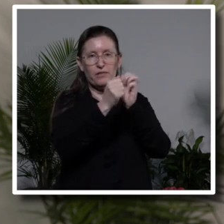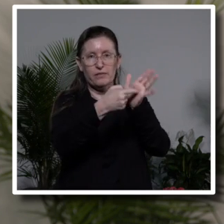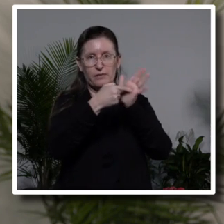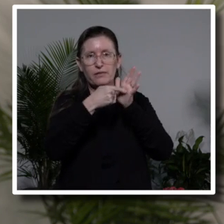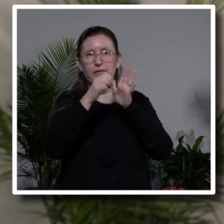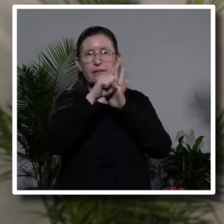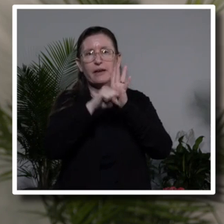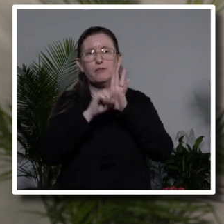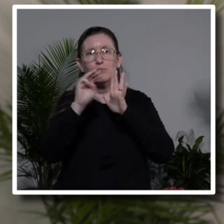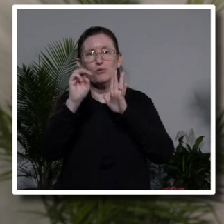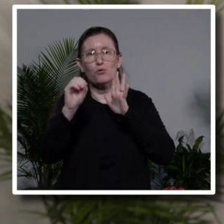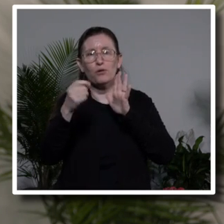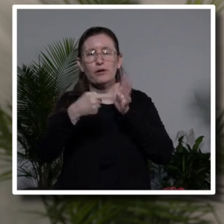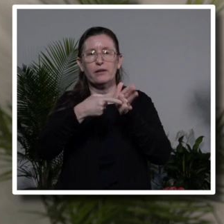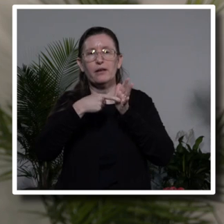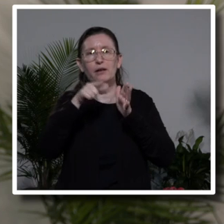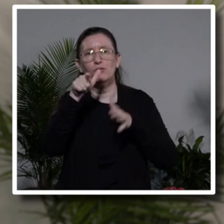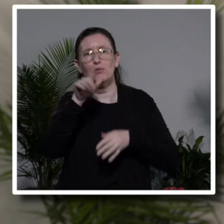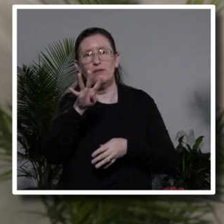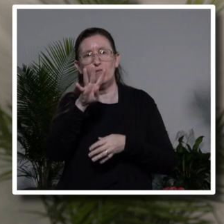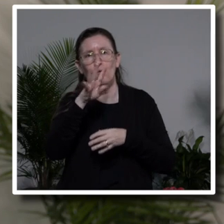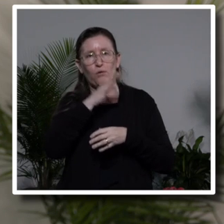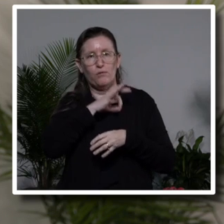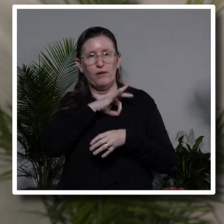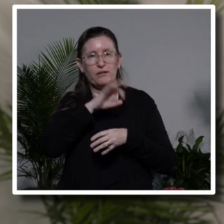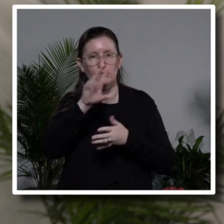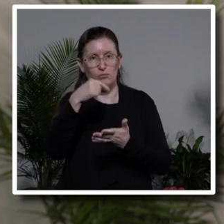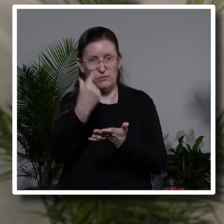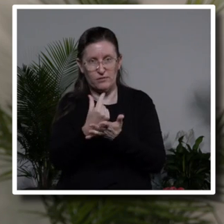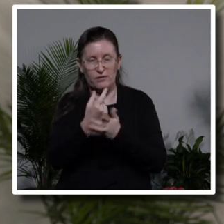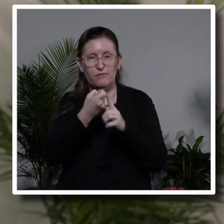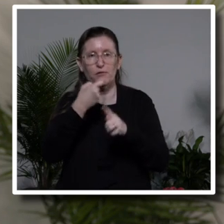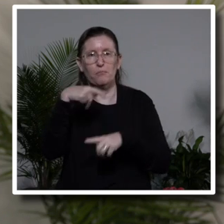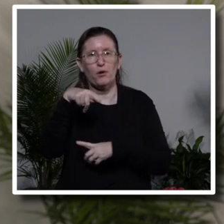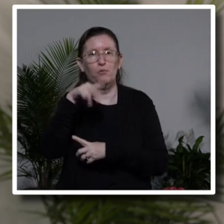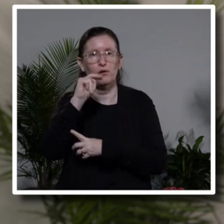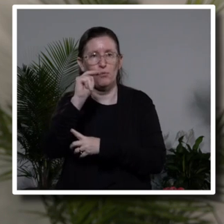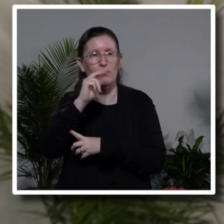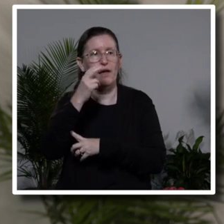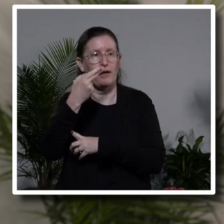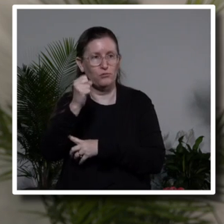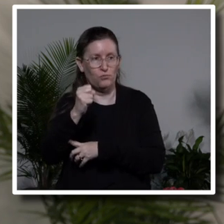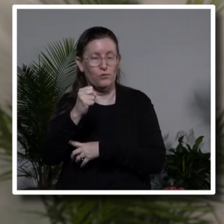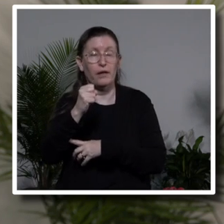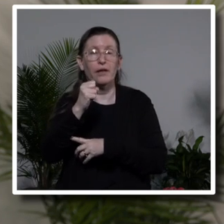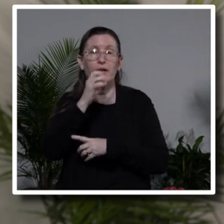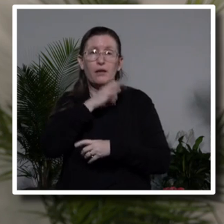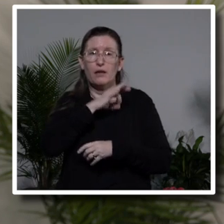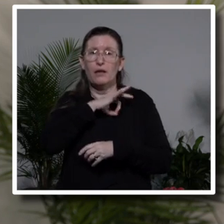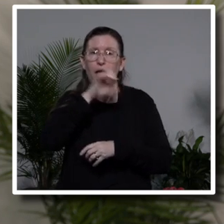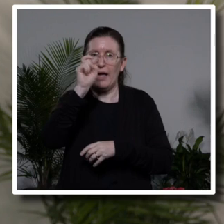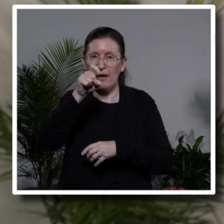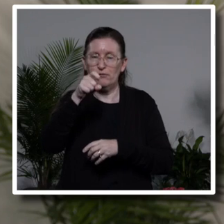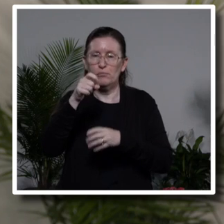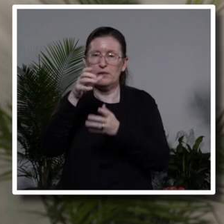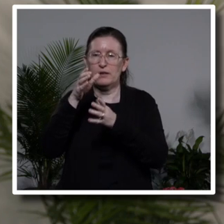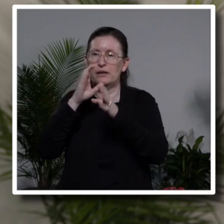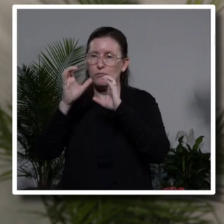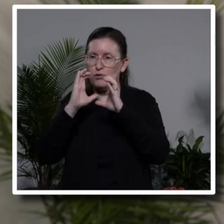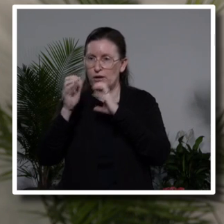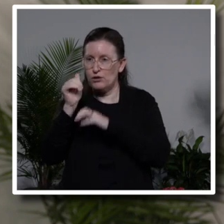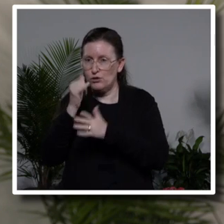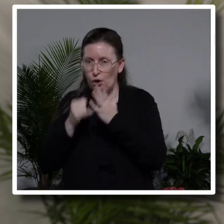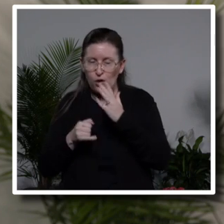the state of Missouri, requires 24 units of graduation from Parkway North High School. Units must be earned in